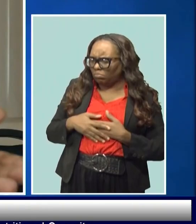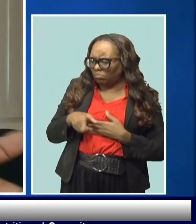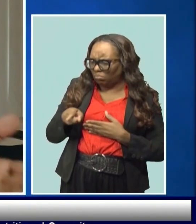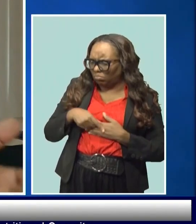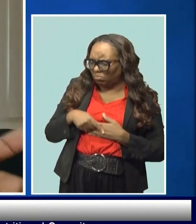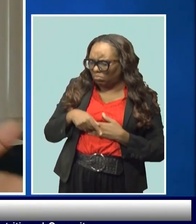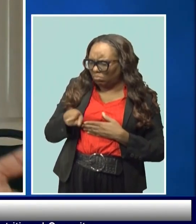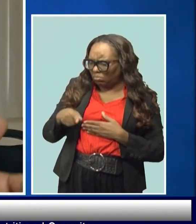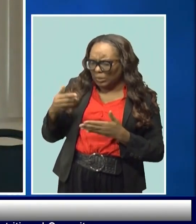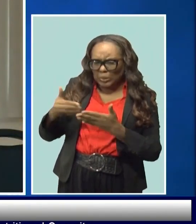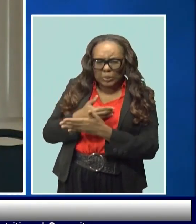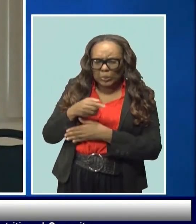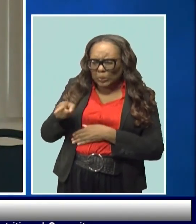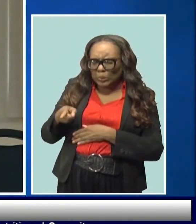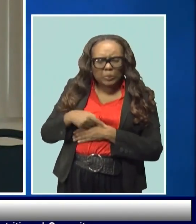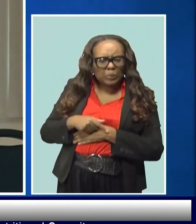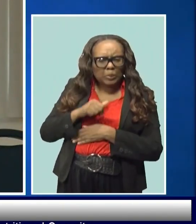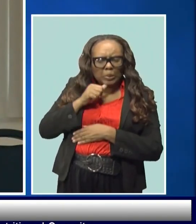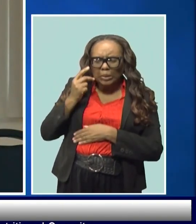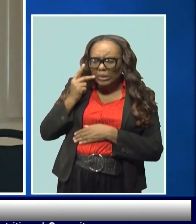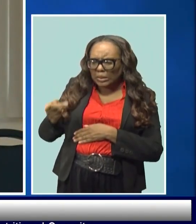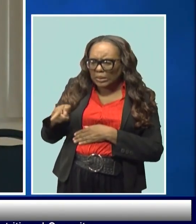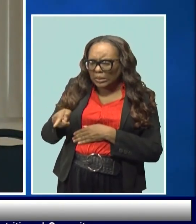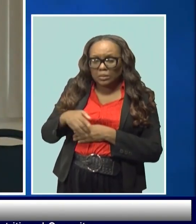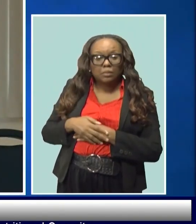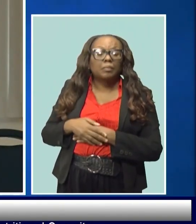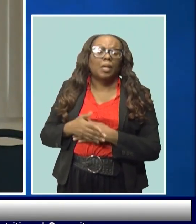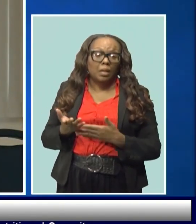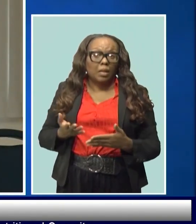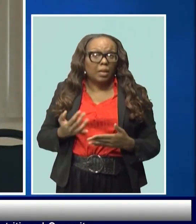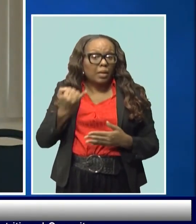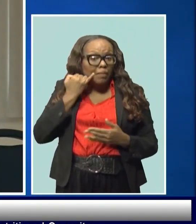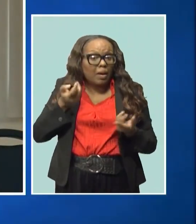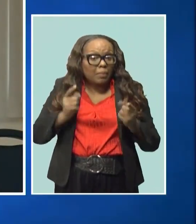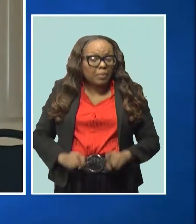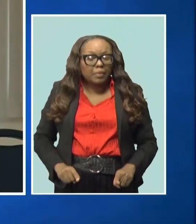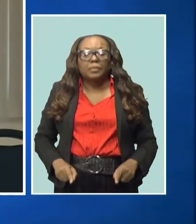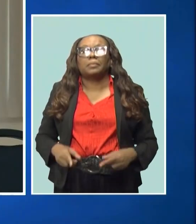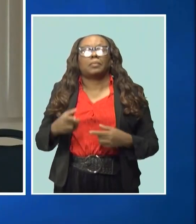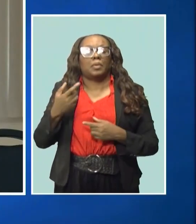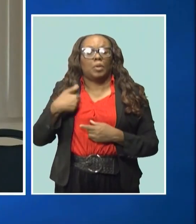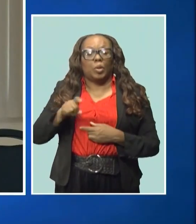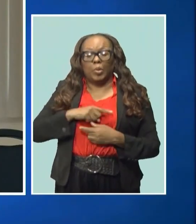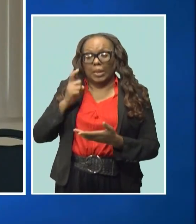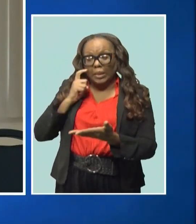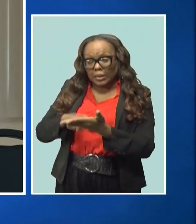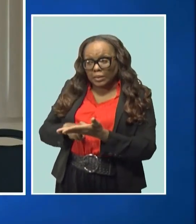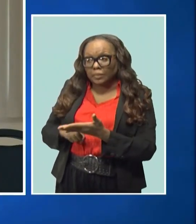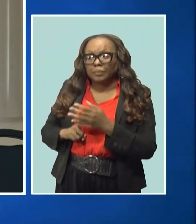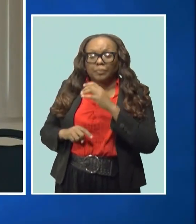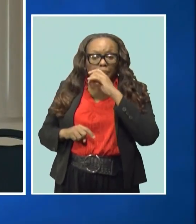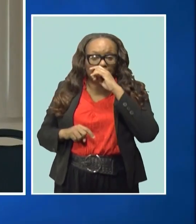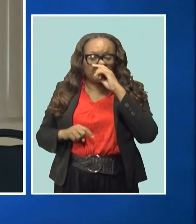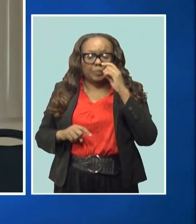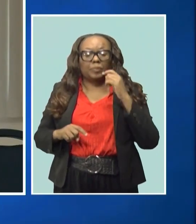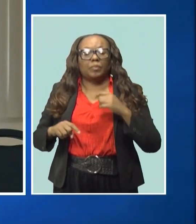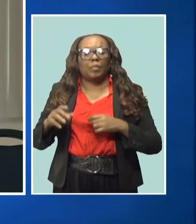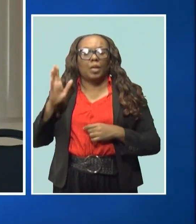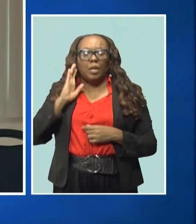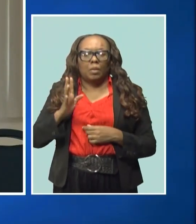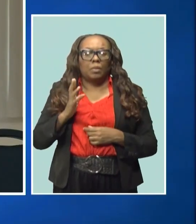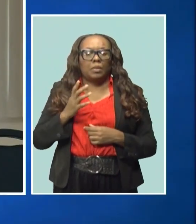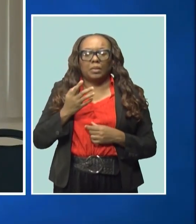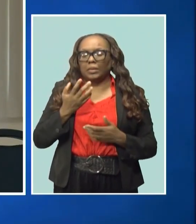yeah, we've never seen it before, then we will say, okay, this is something that we think we have identified it, and this is what happens with